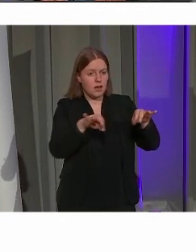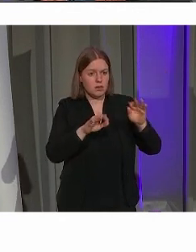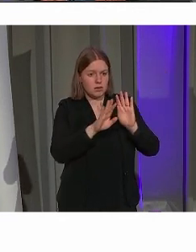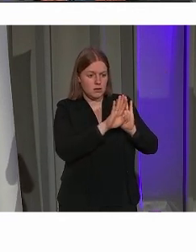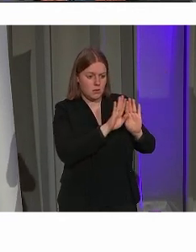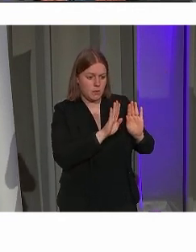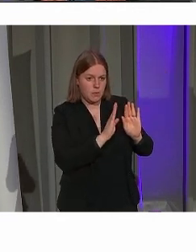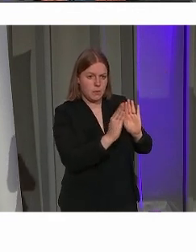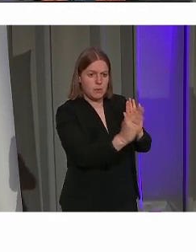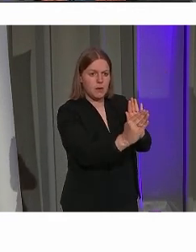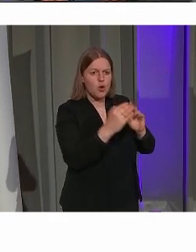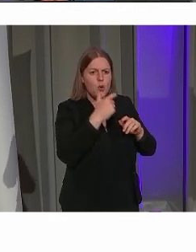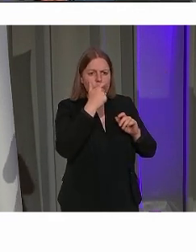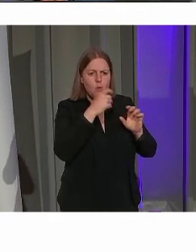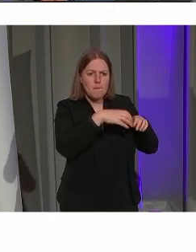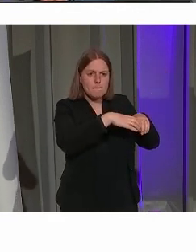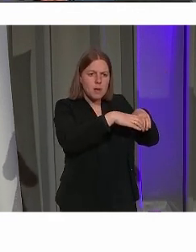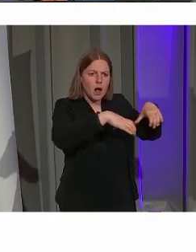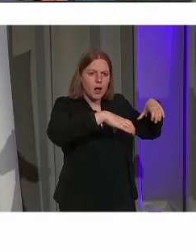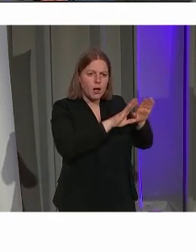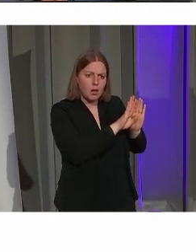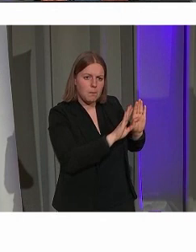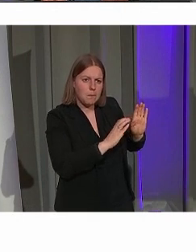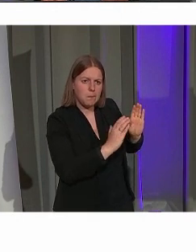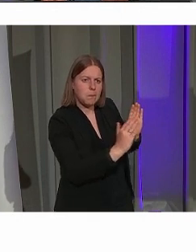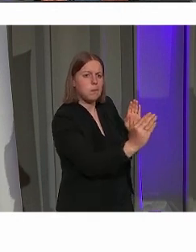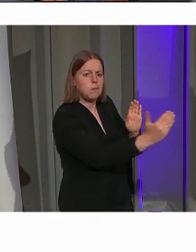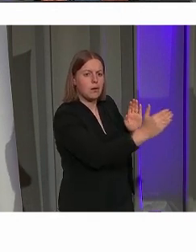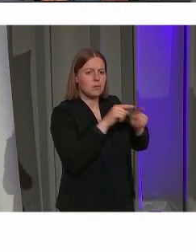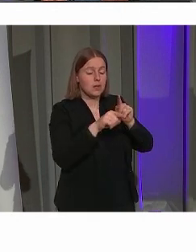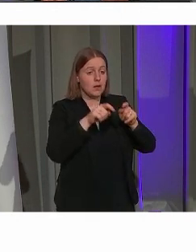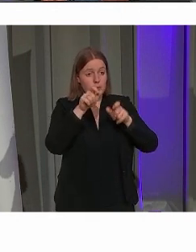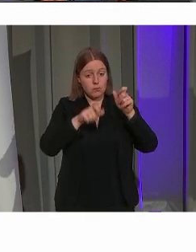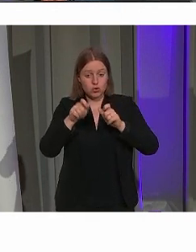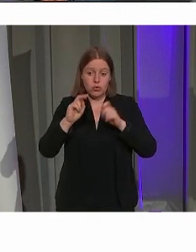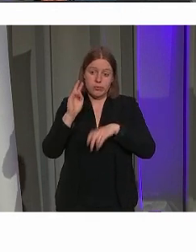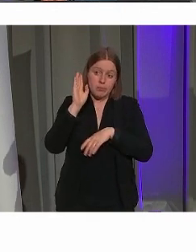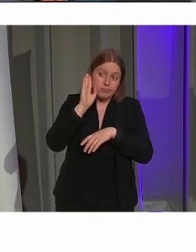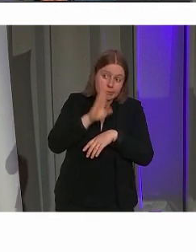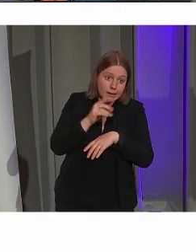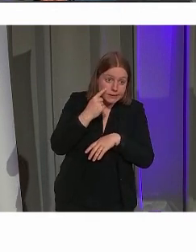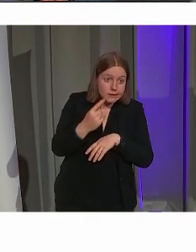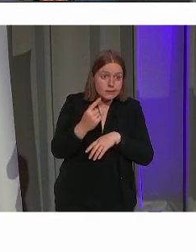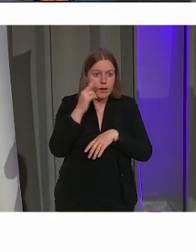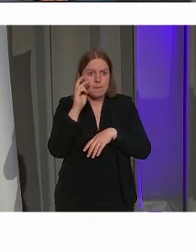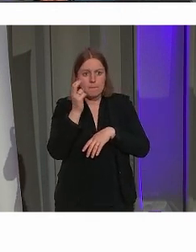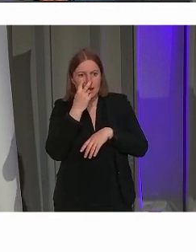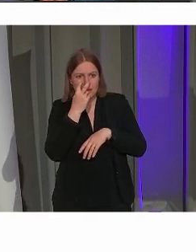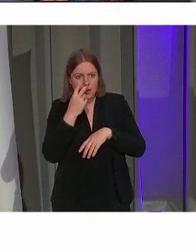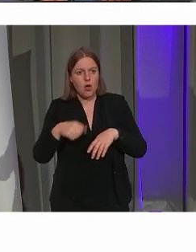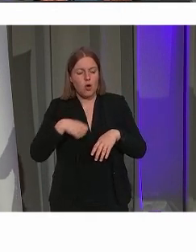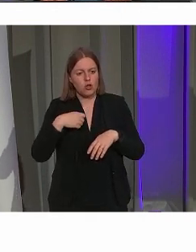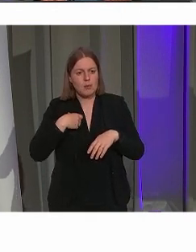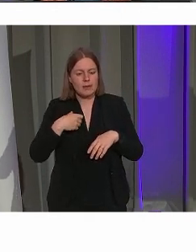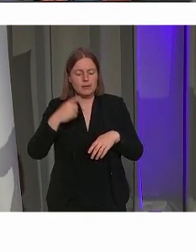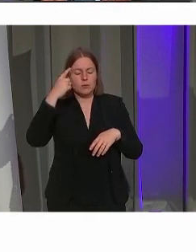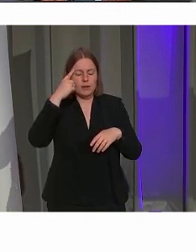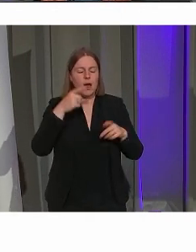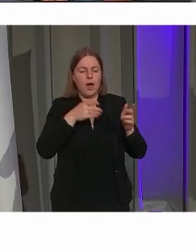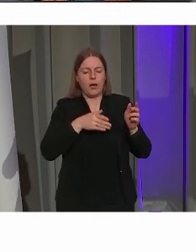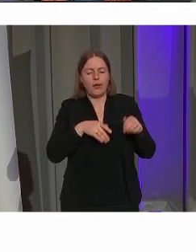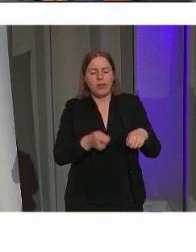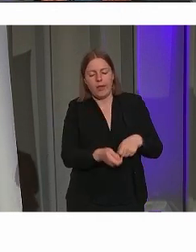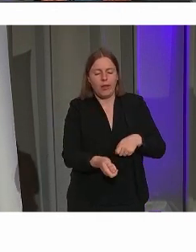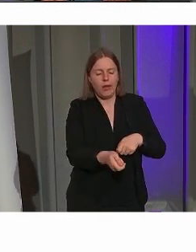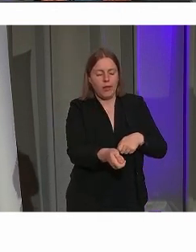of Bruges, we are actually putting the terraces